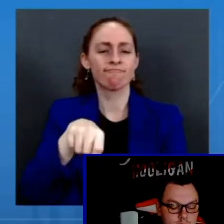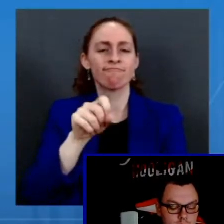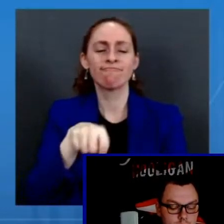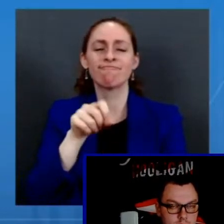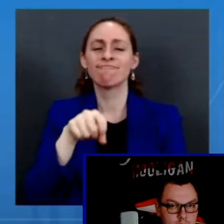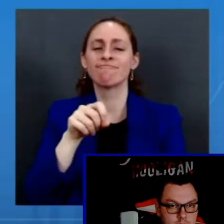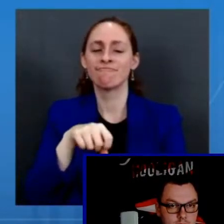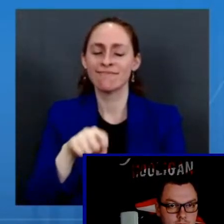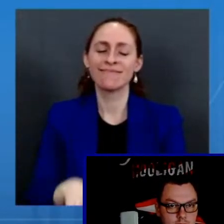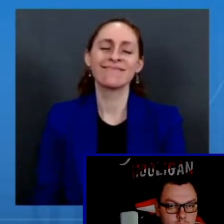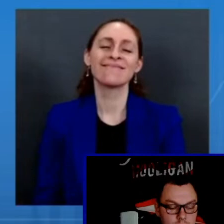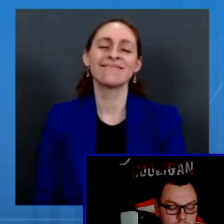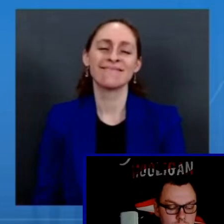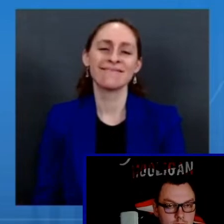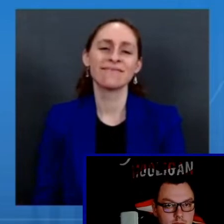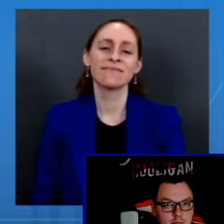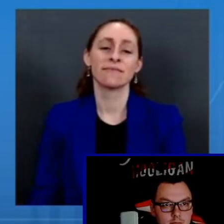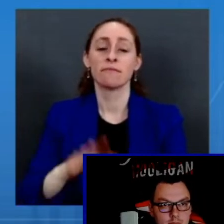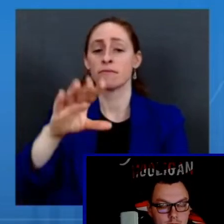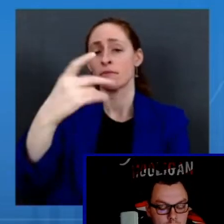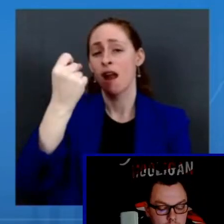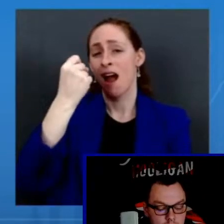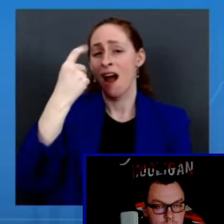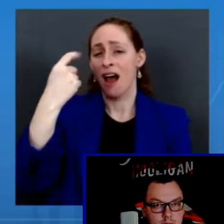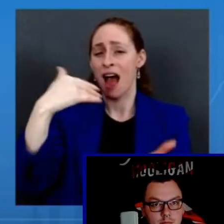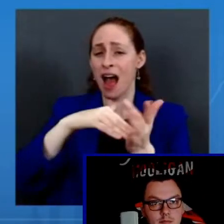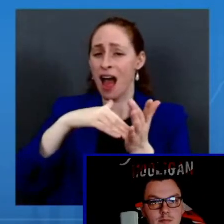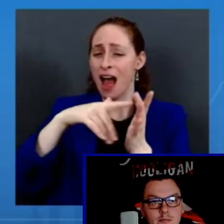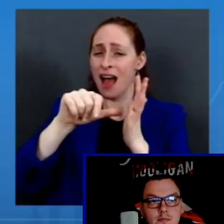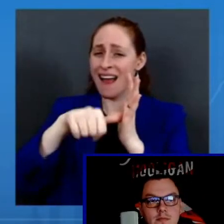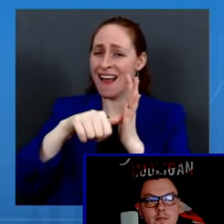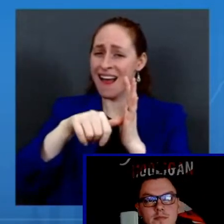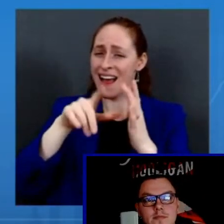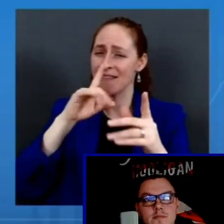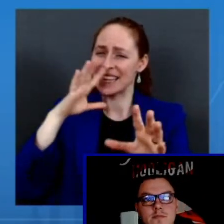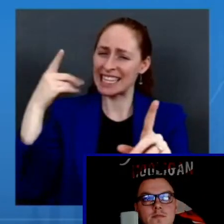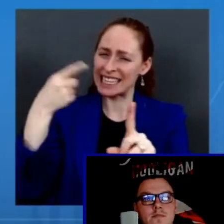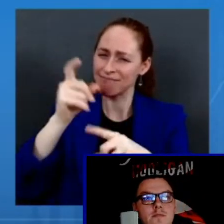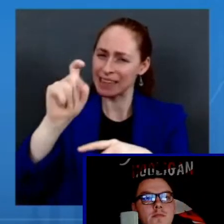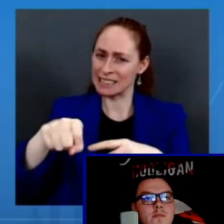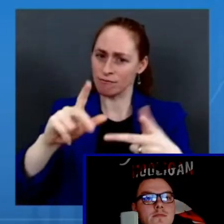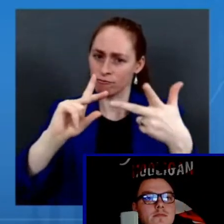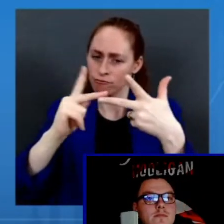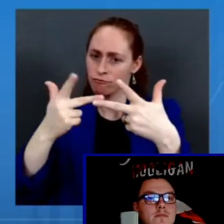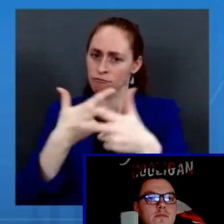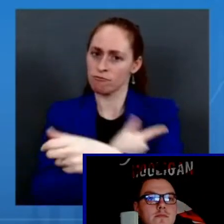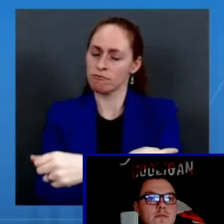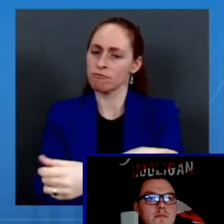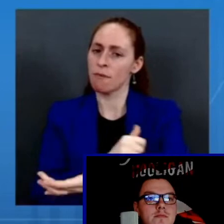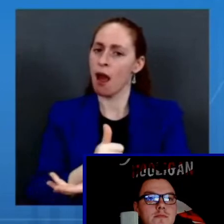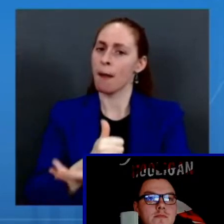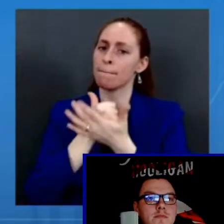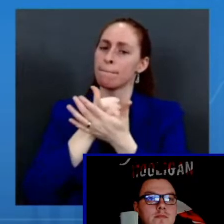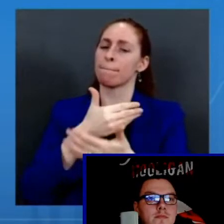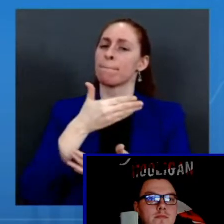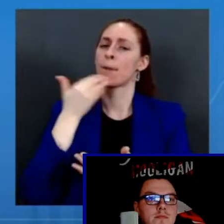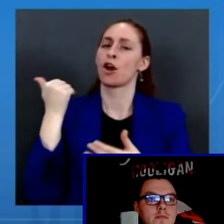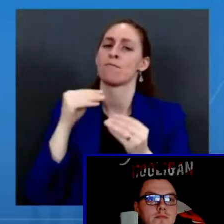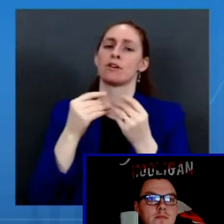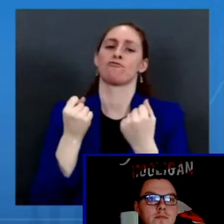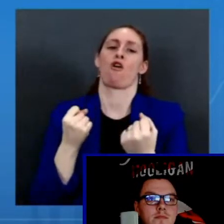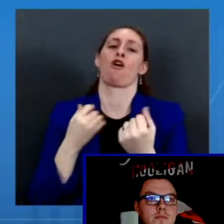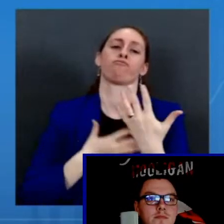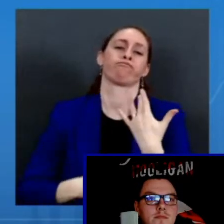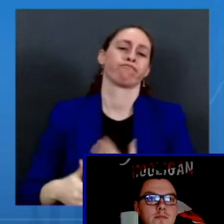booster shots. The anti-Omicron activity is about 20 to 40-fold higher